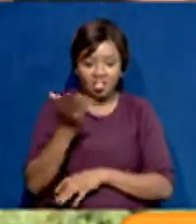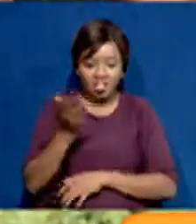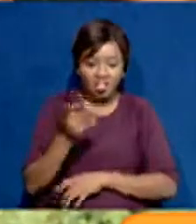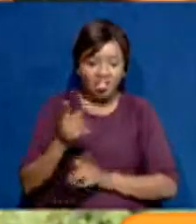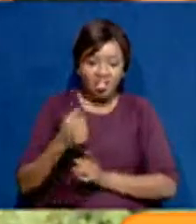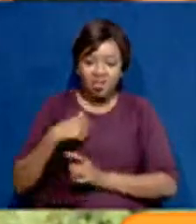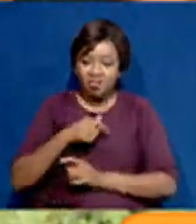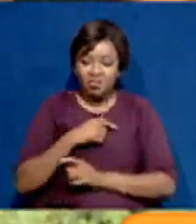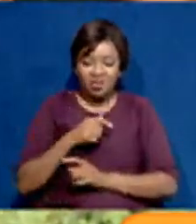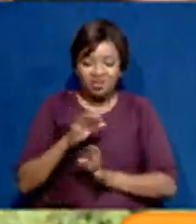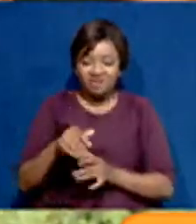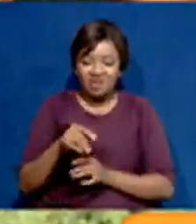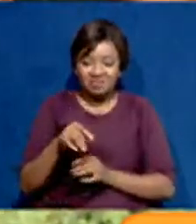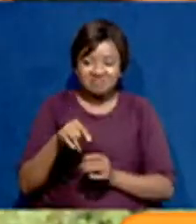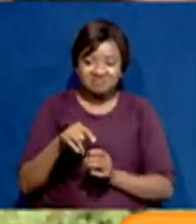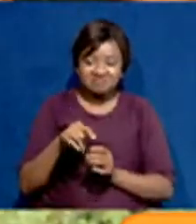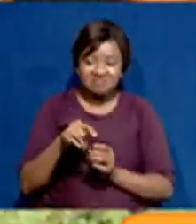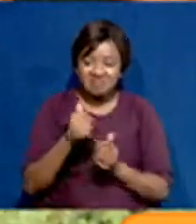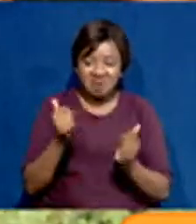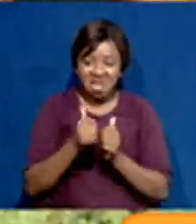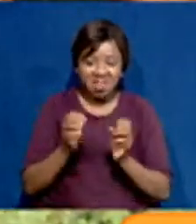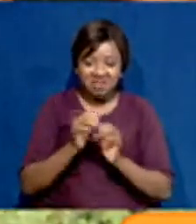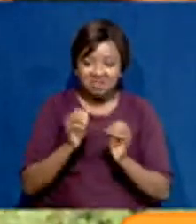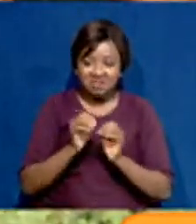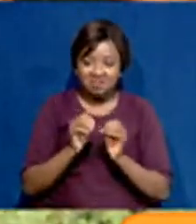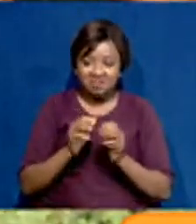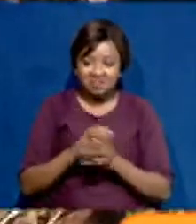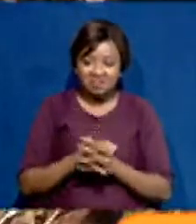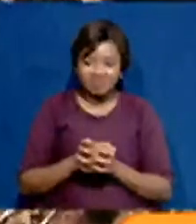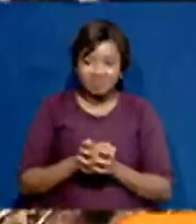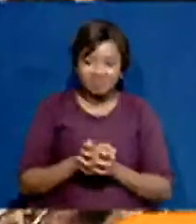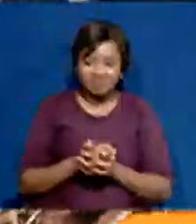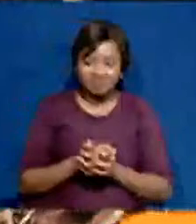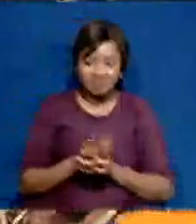tunalima vizuri, ndio mvua ikinyesha maji inaingia kwa mchanga.